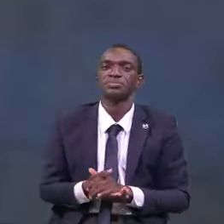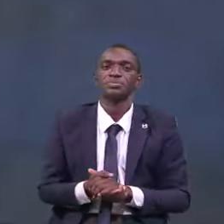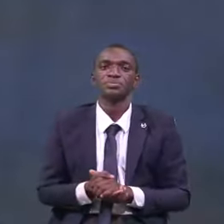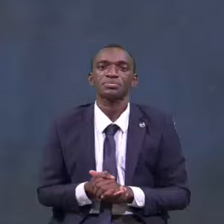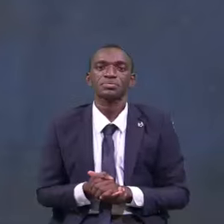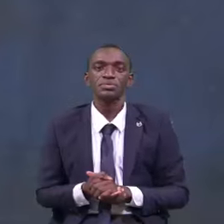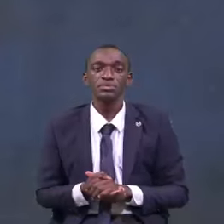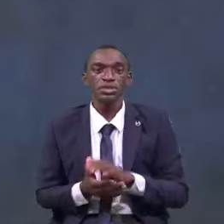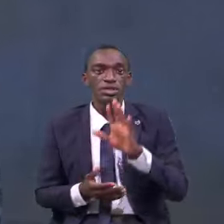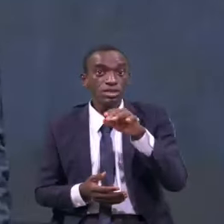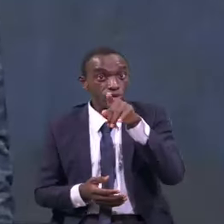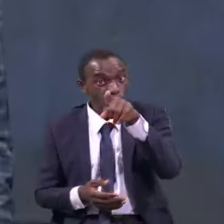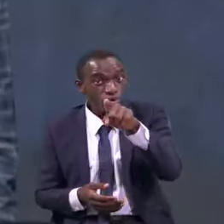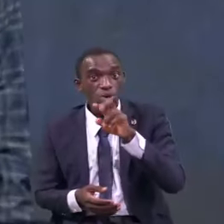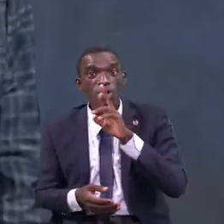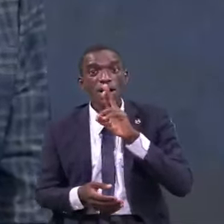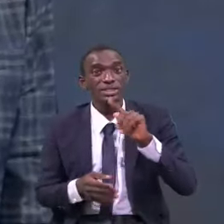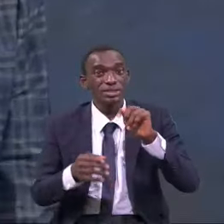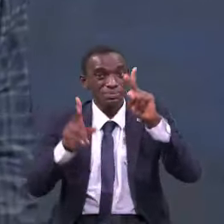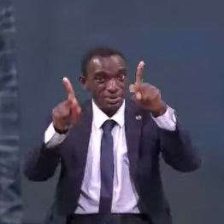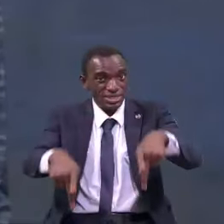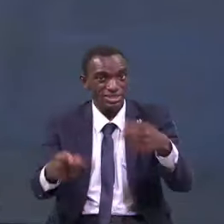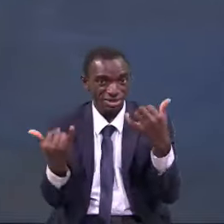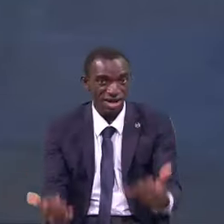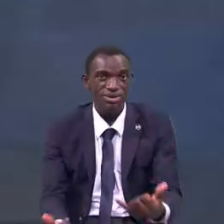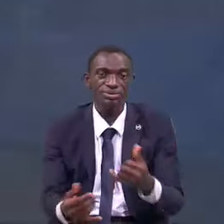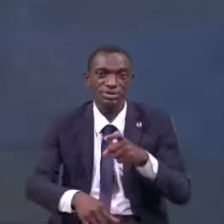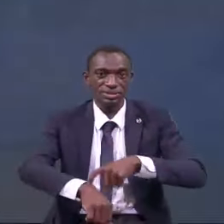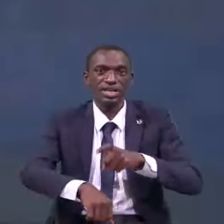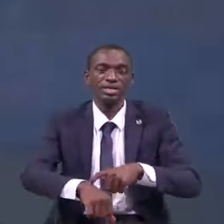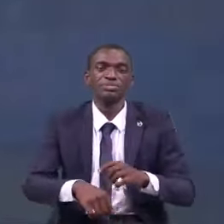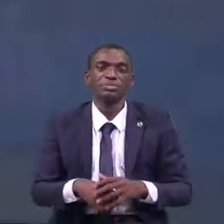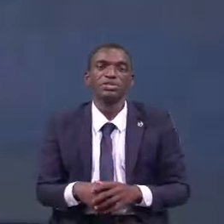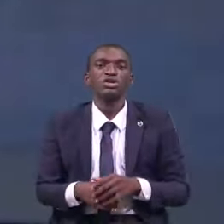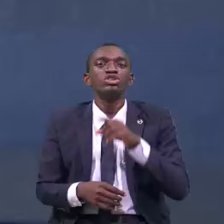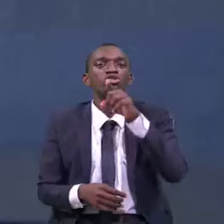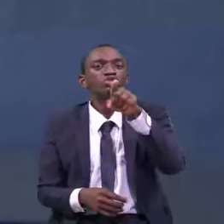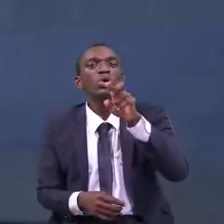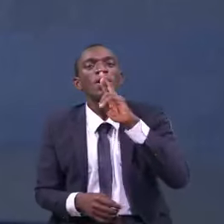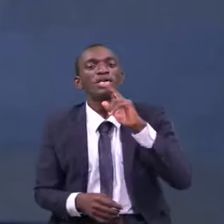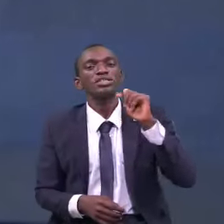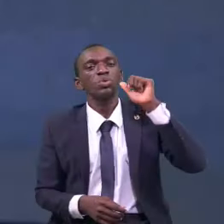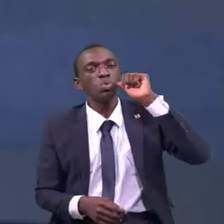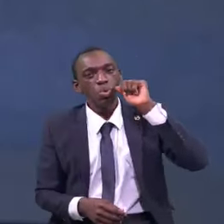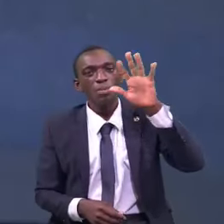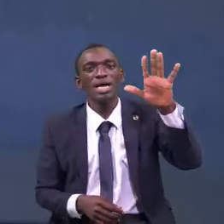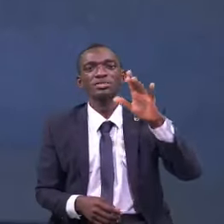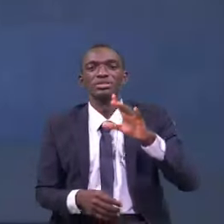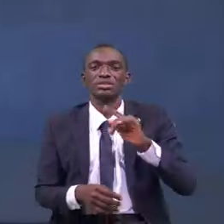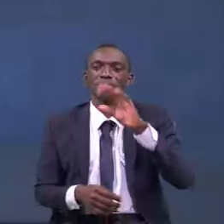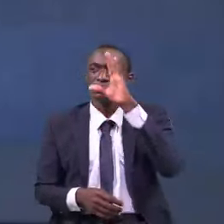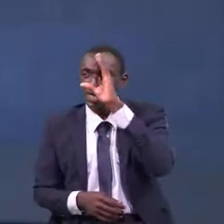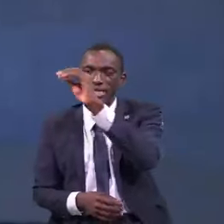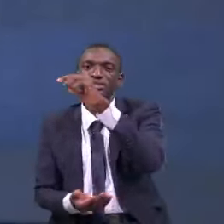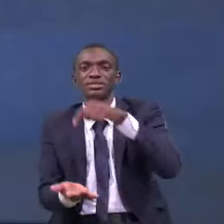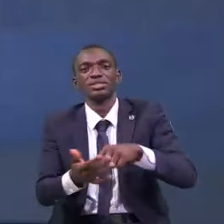You are the man of the hour. You are the woman of the hour.